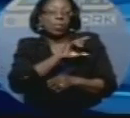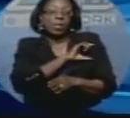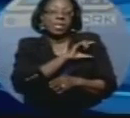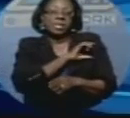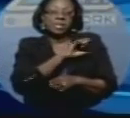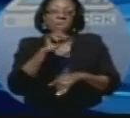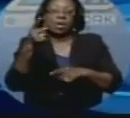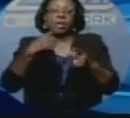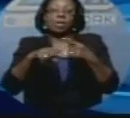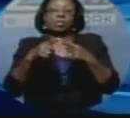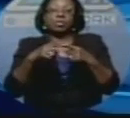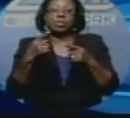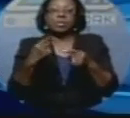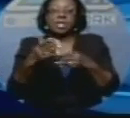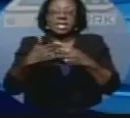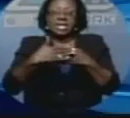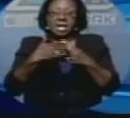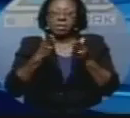911-919-350-3107,